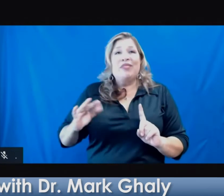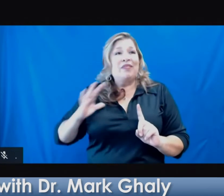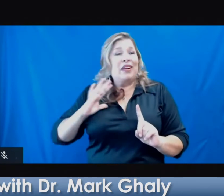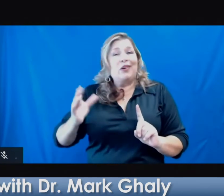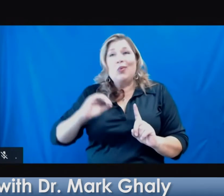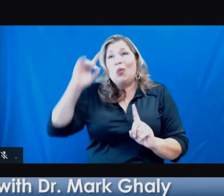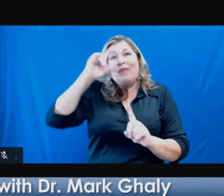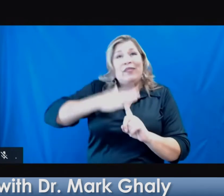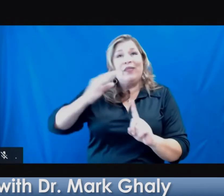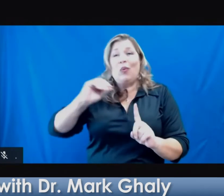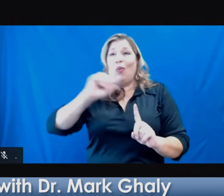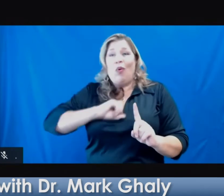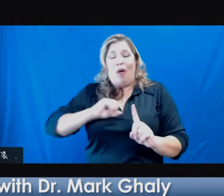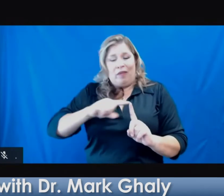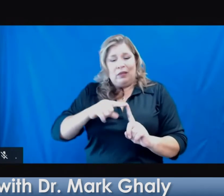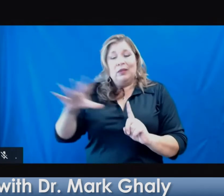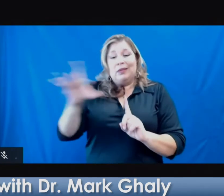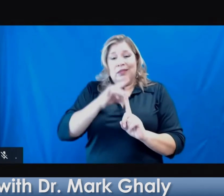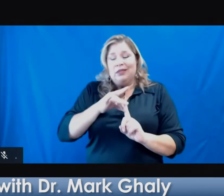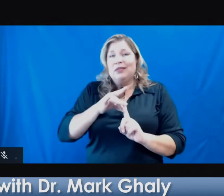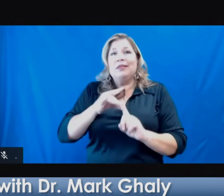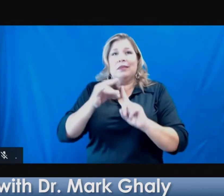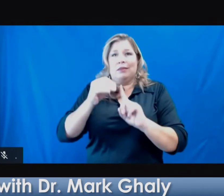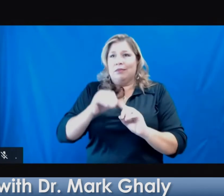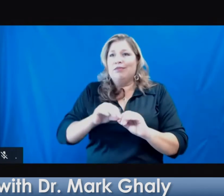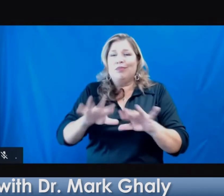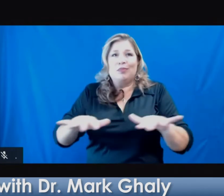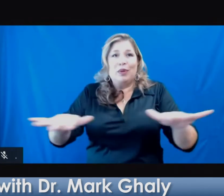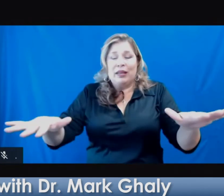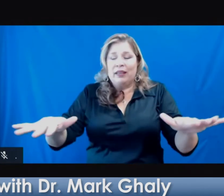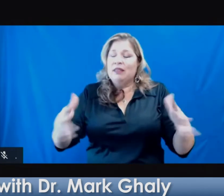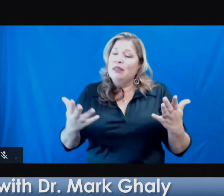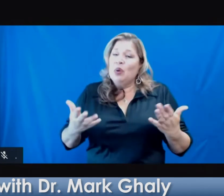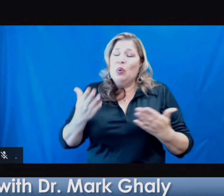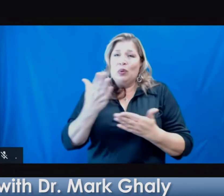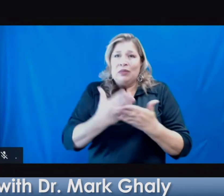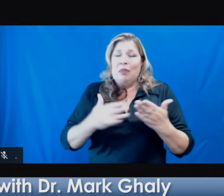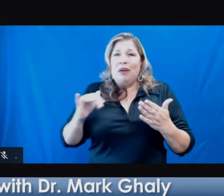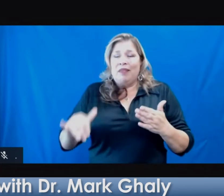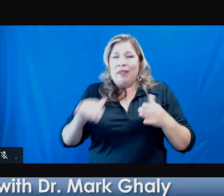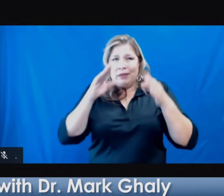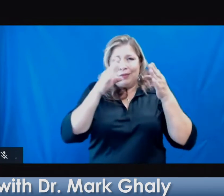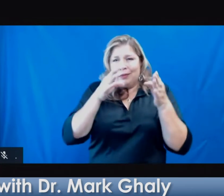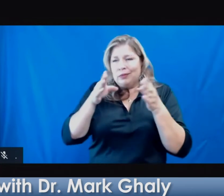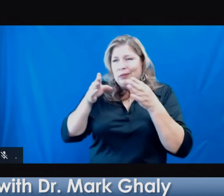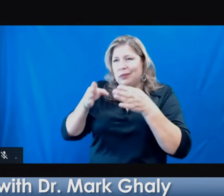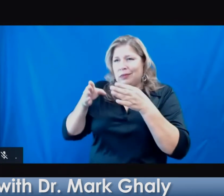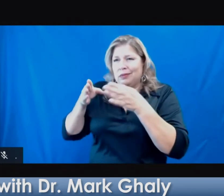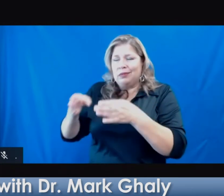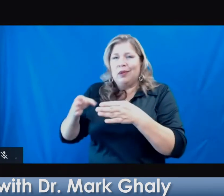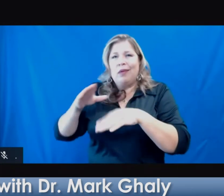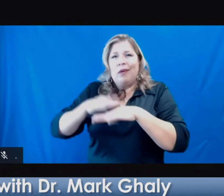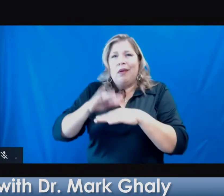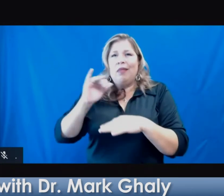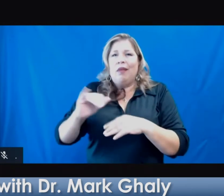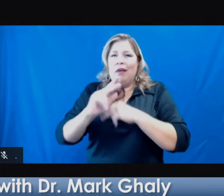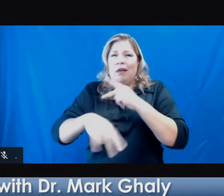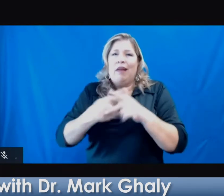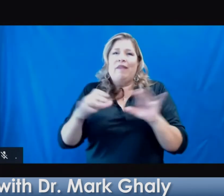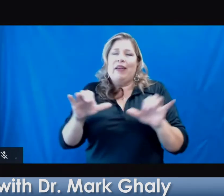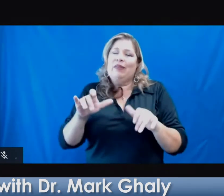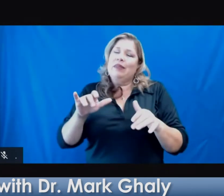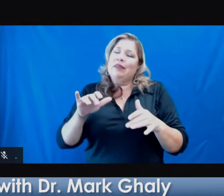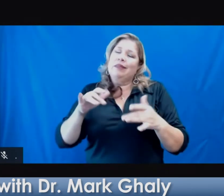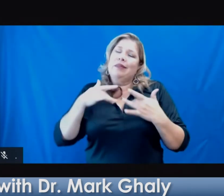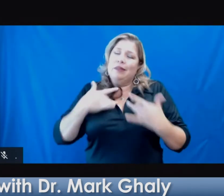are available to us, and being focused and targeted in some of these activities that tend to happen in the